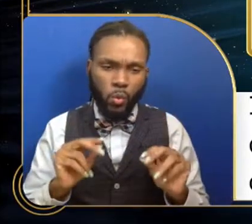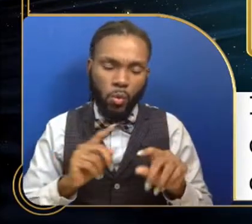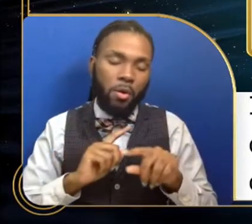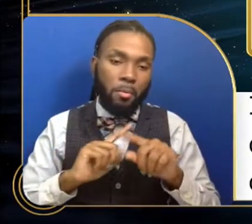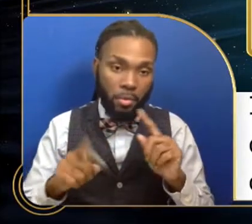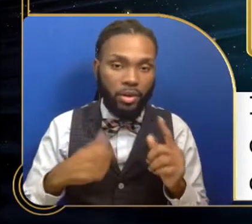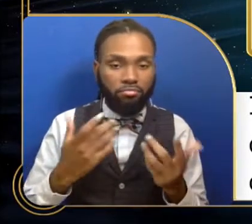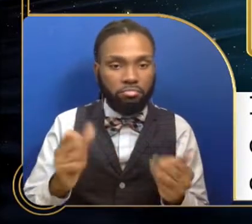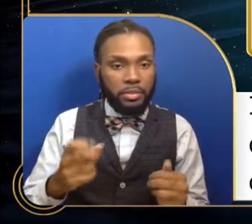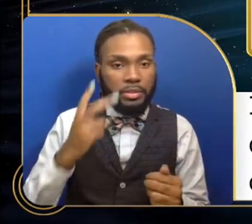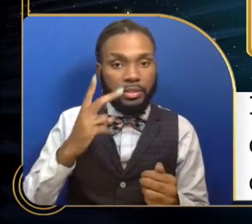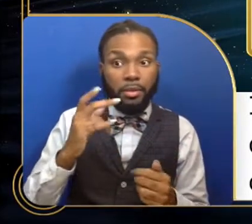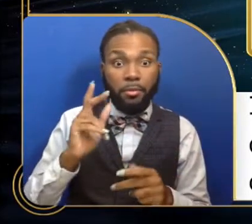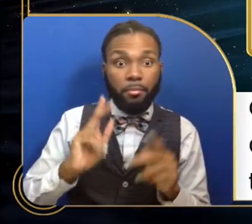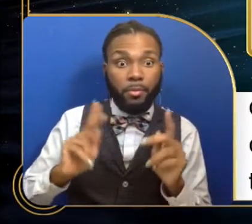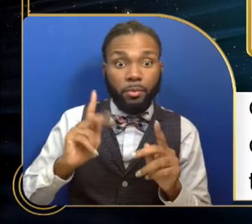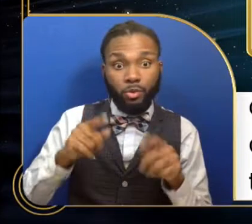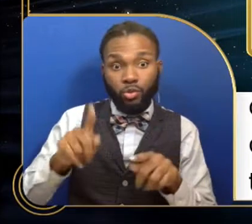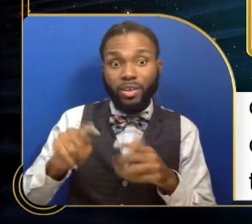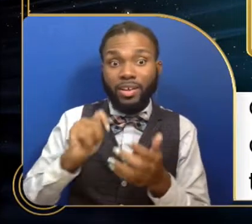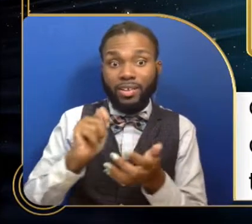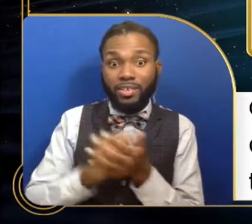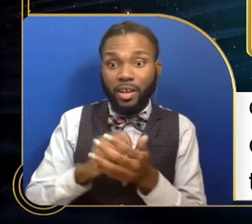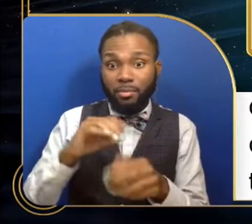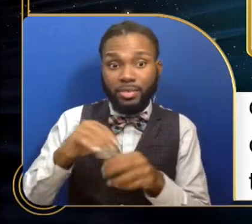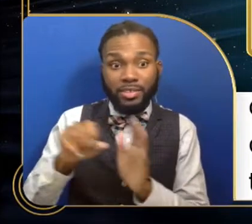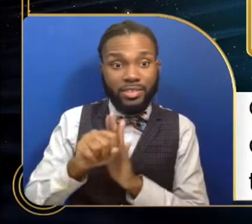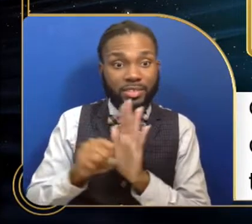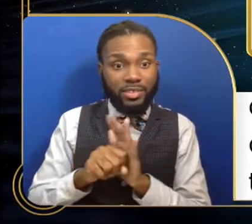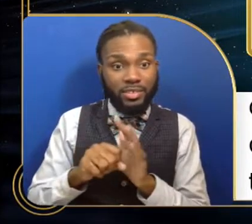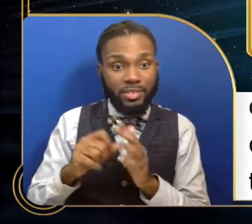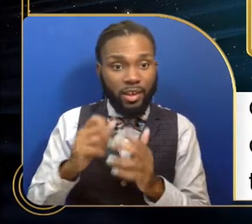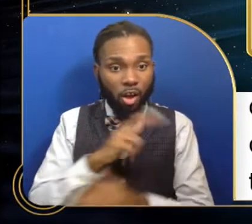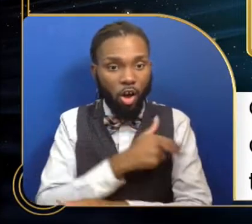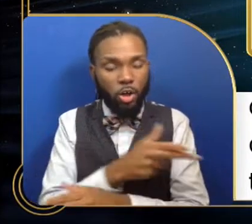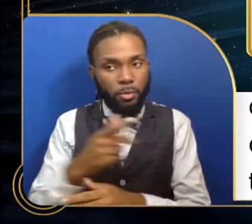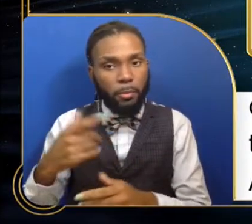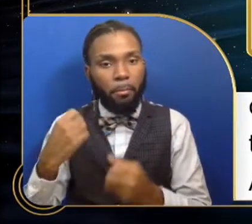that time in state hospitals were being told that, and in the system throughout.